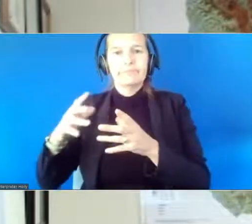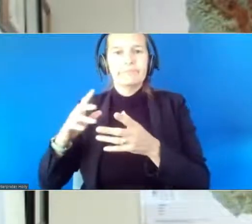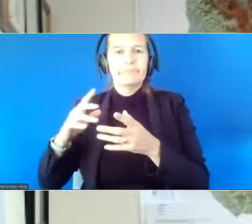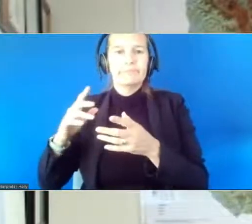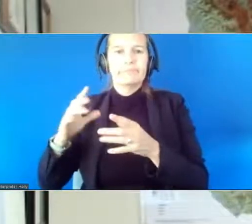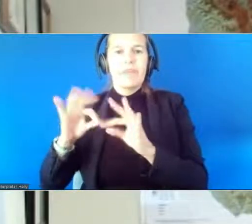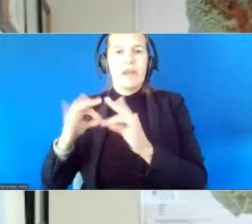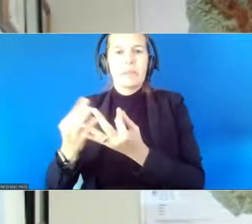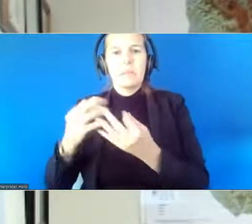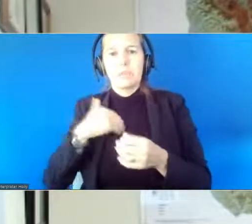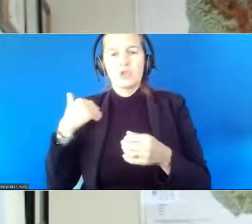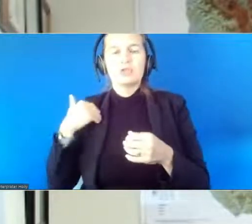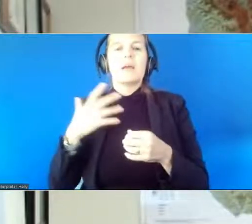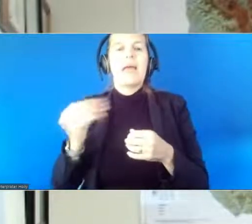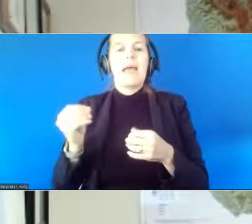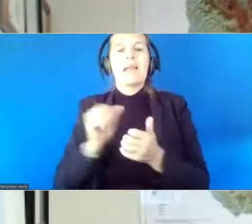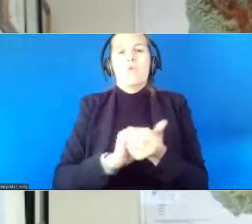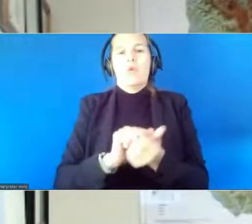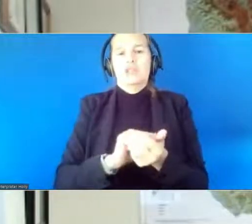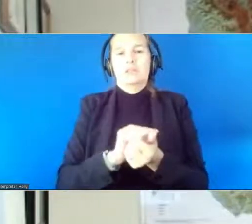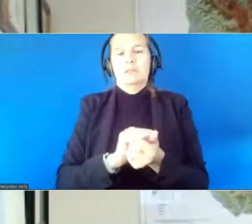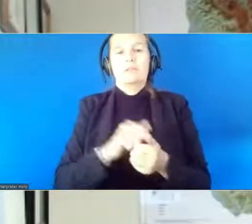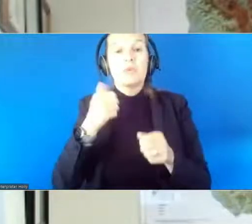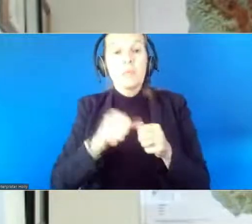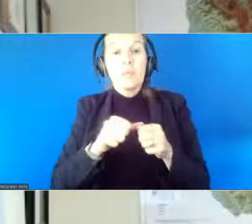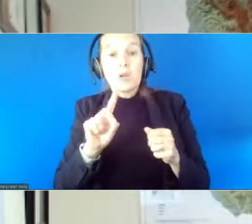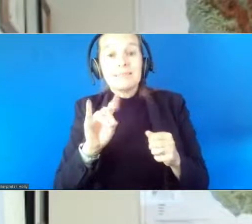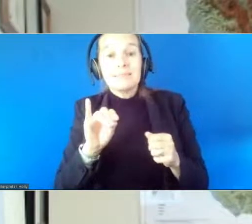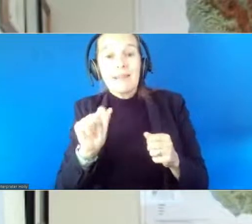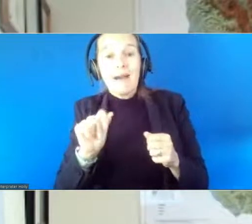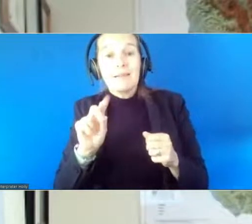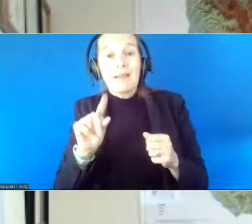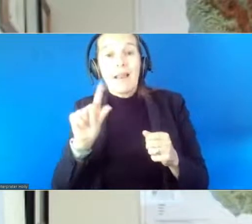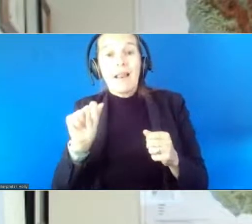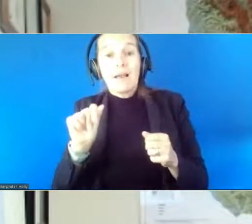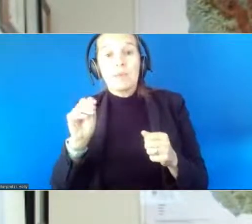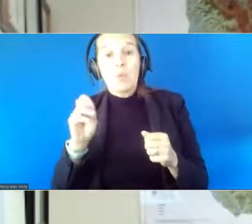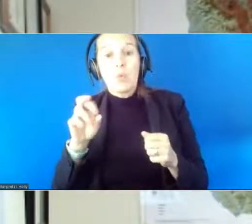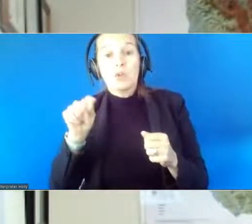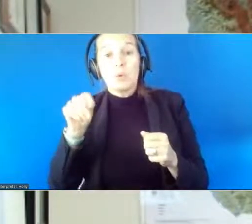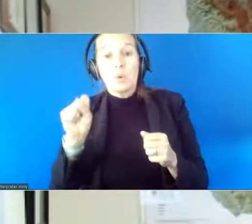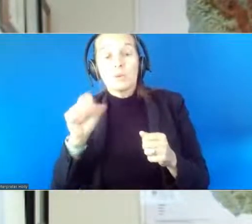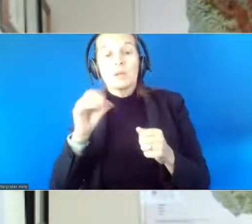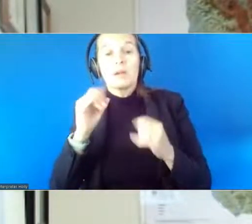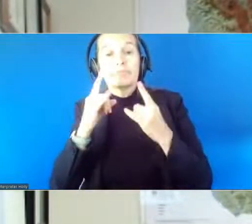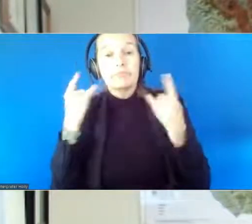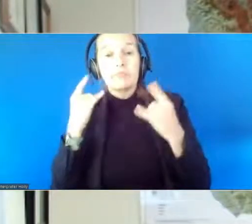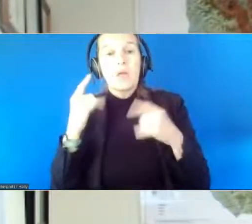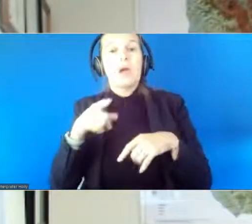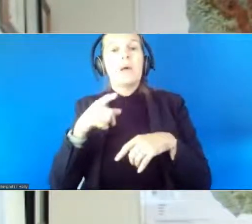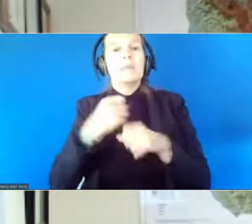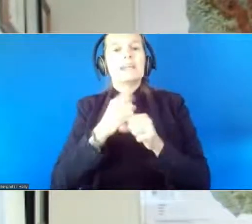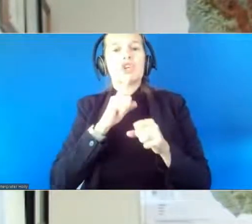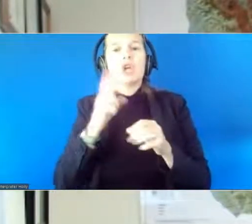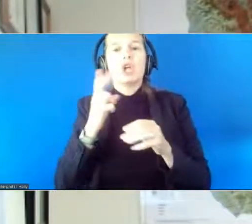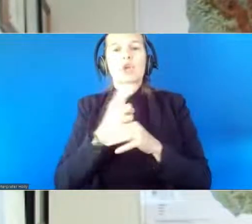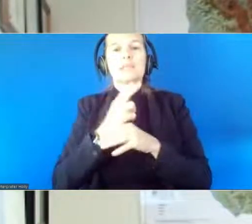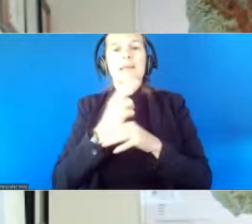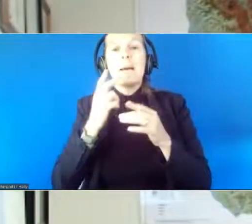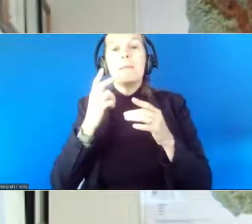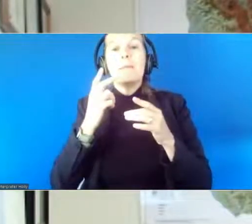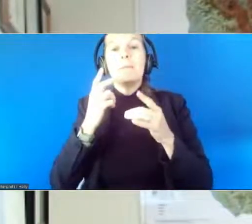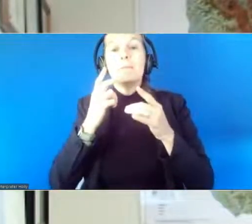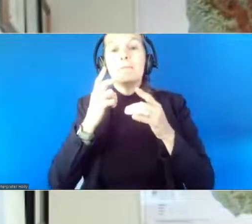los Muertos gatherings, we're recommending for costumes, be sure to use masks, but don't use decorative